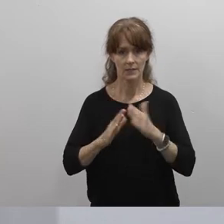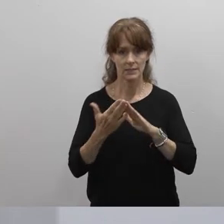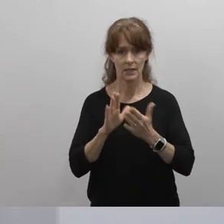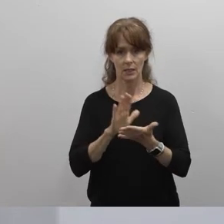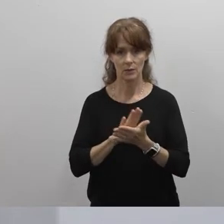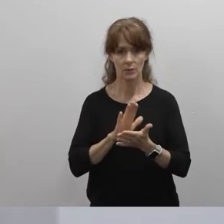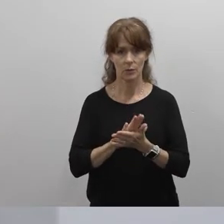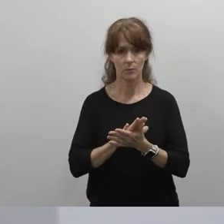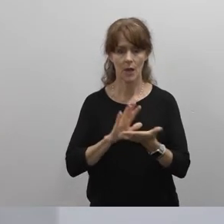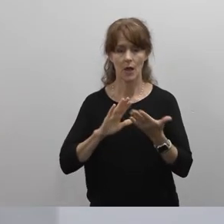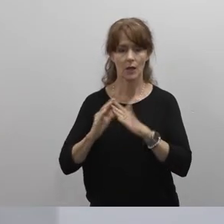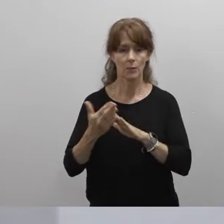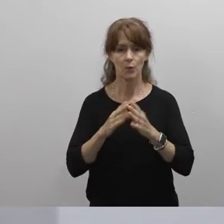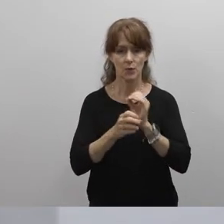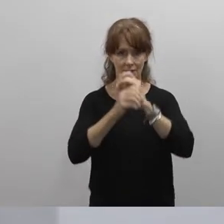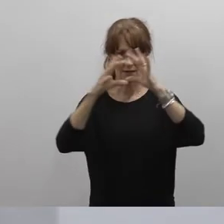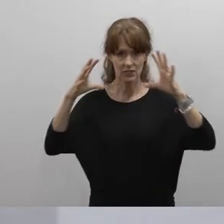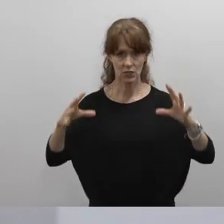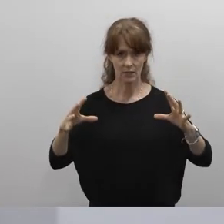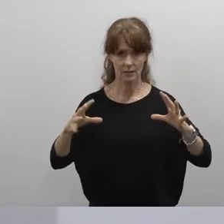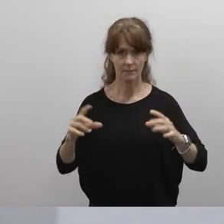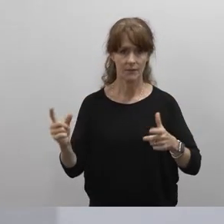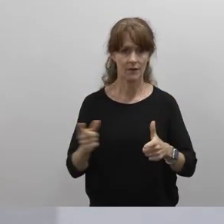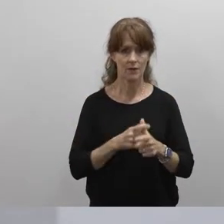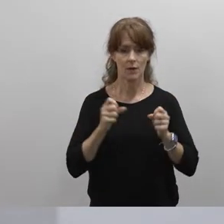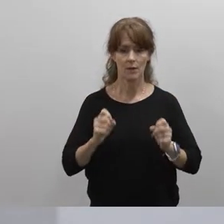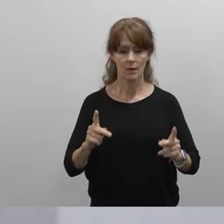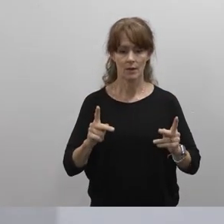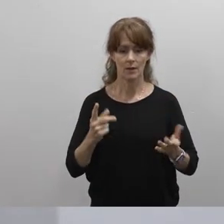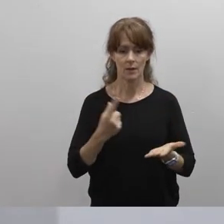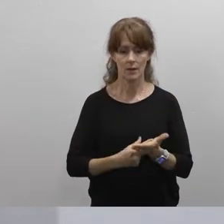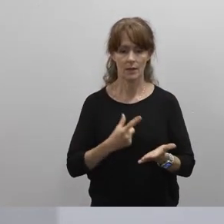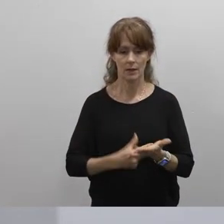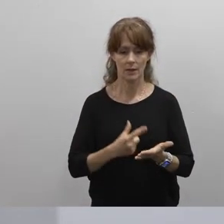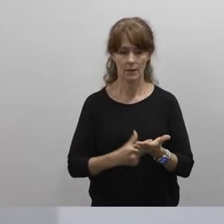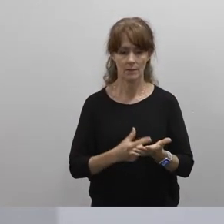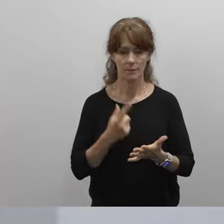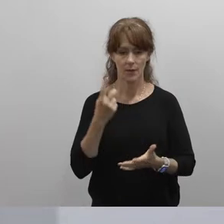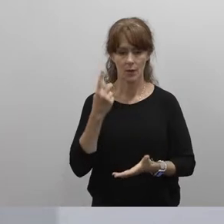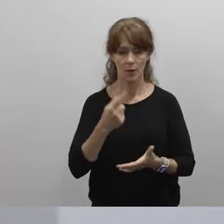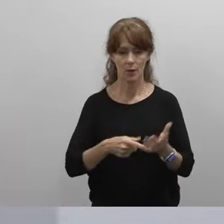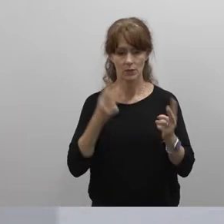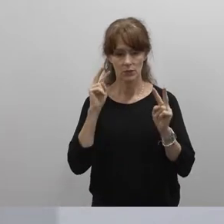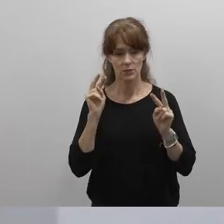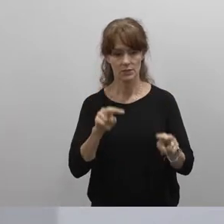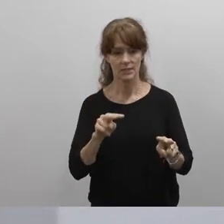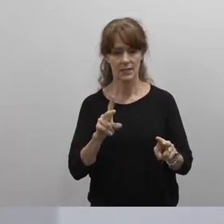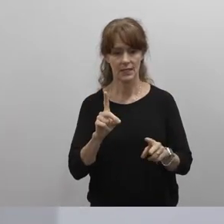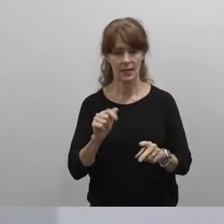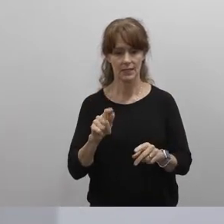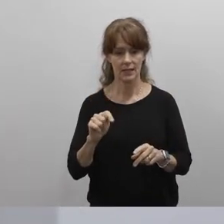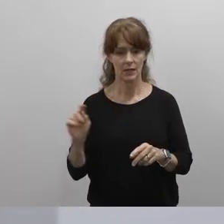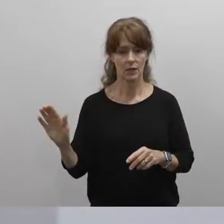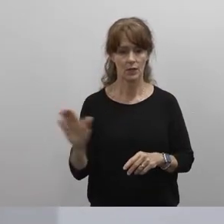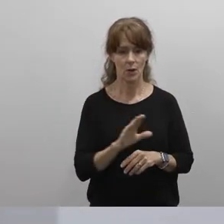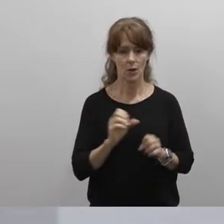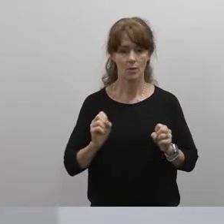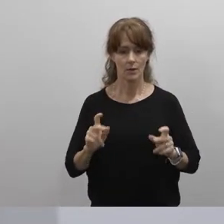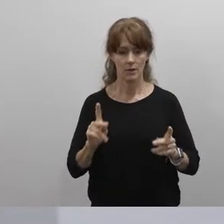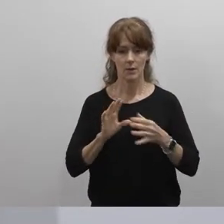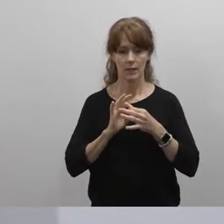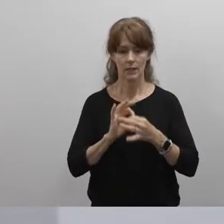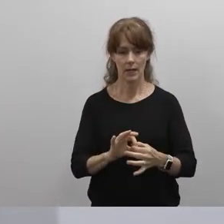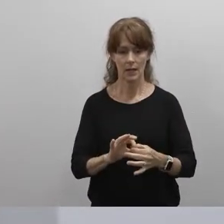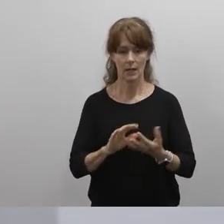community visioning. And as a first opportunity for you all to discuss what you see in that data relative to your opportunity to connect